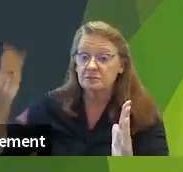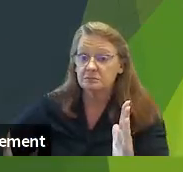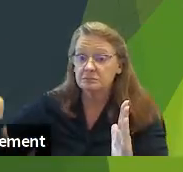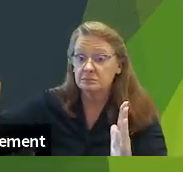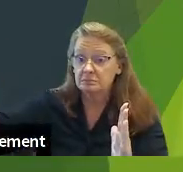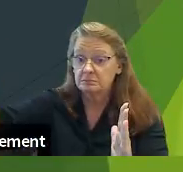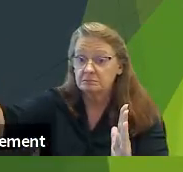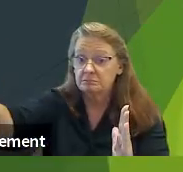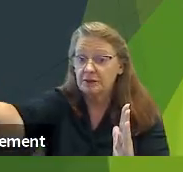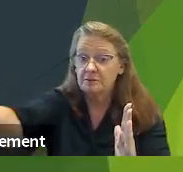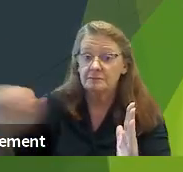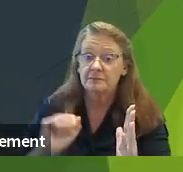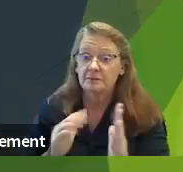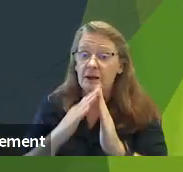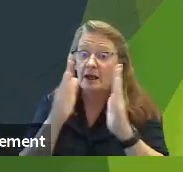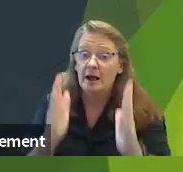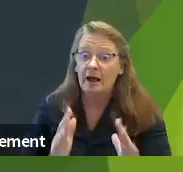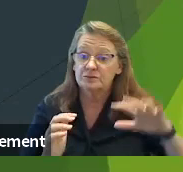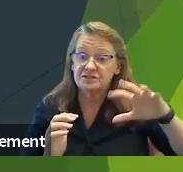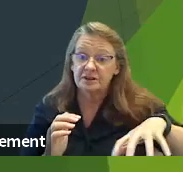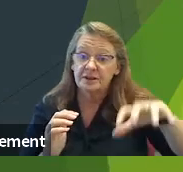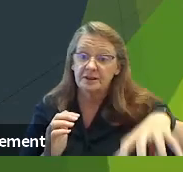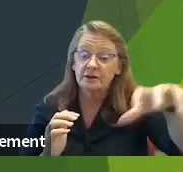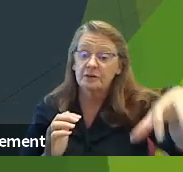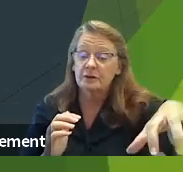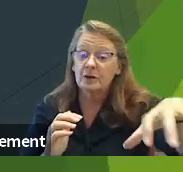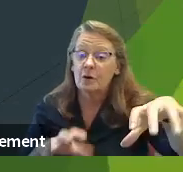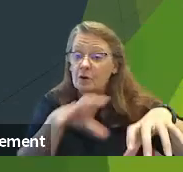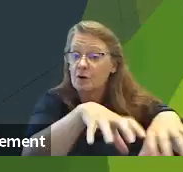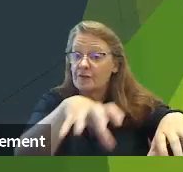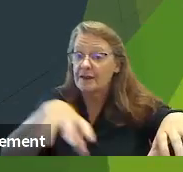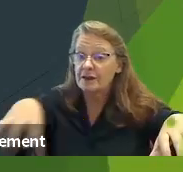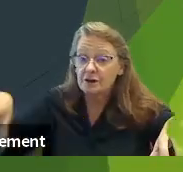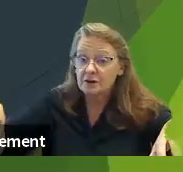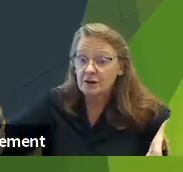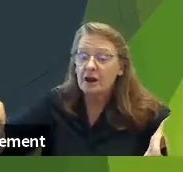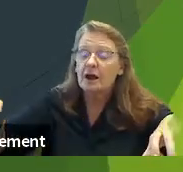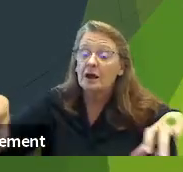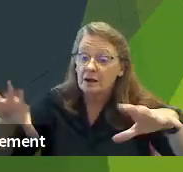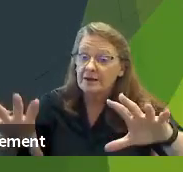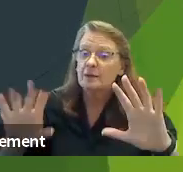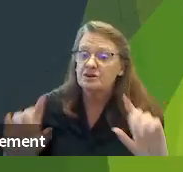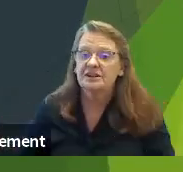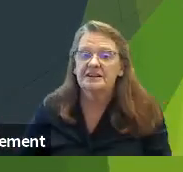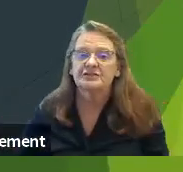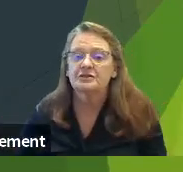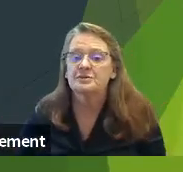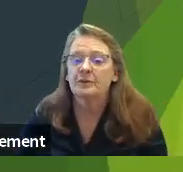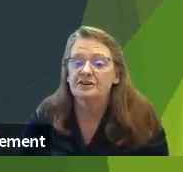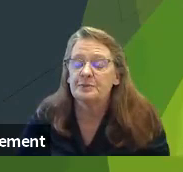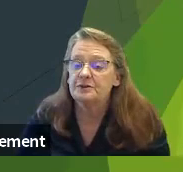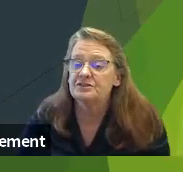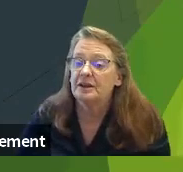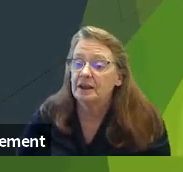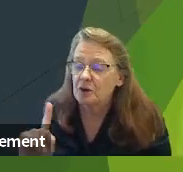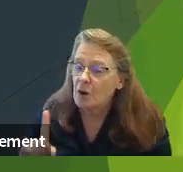house here, house here, or are they here? Again, which classifiers am I